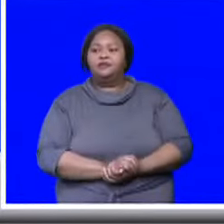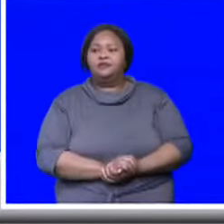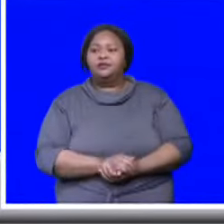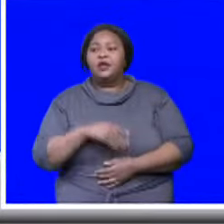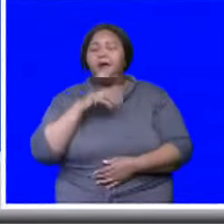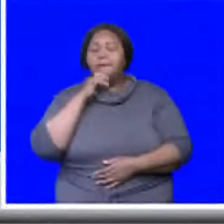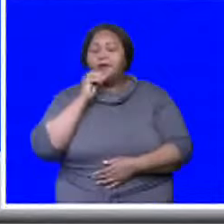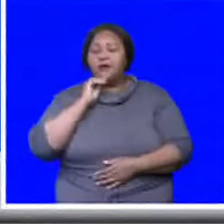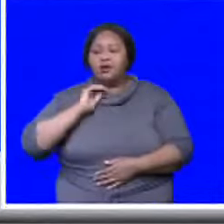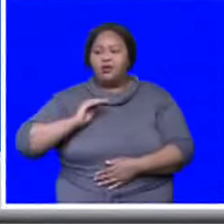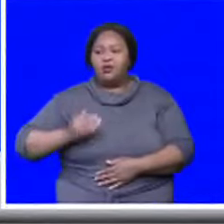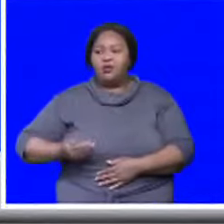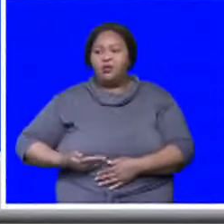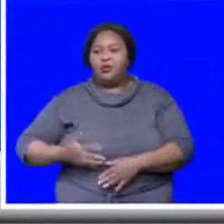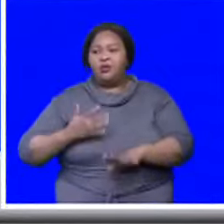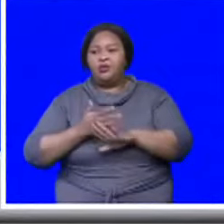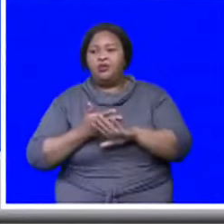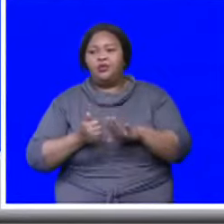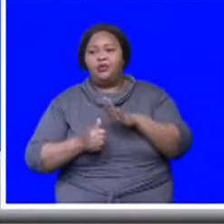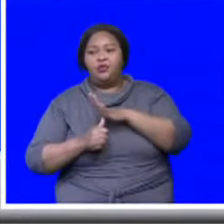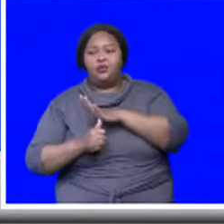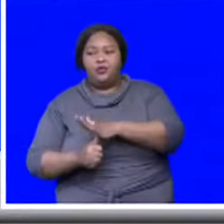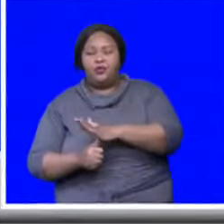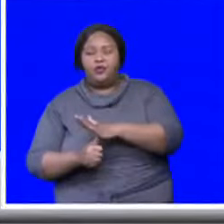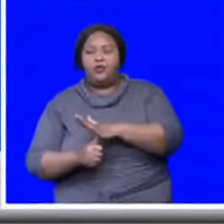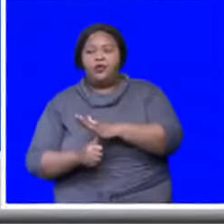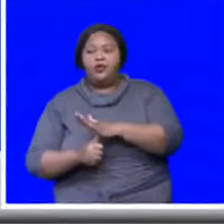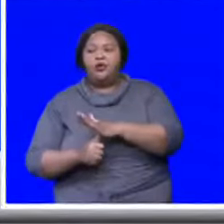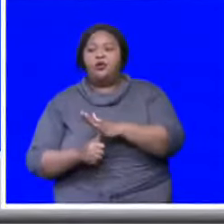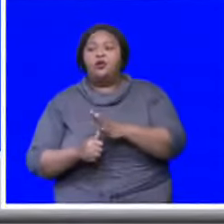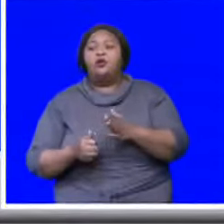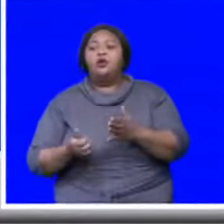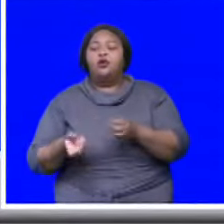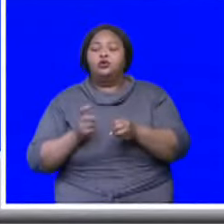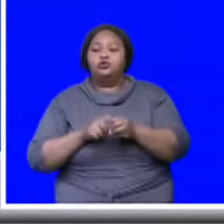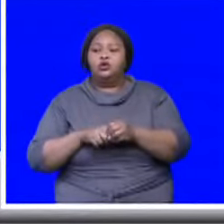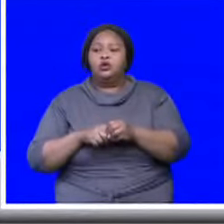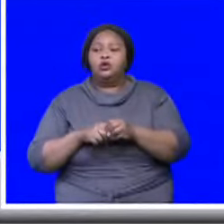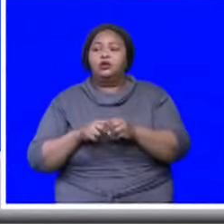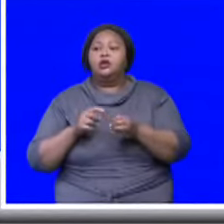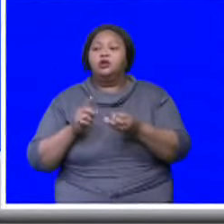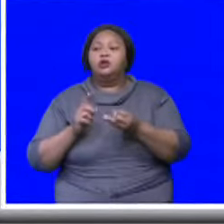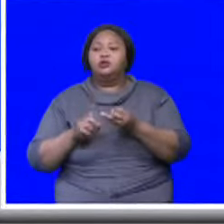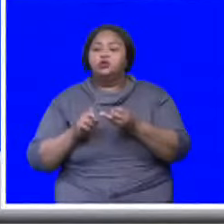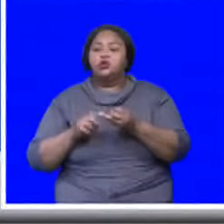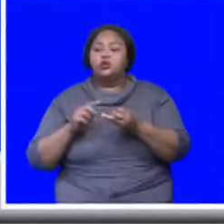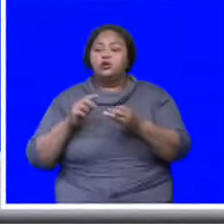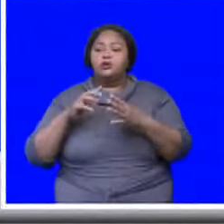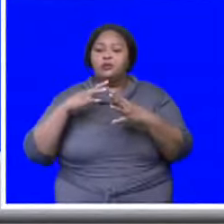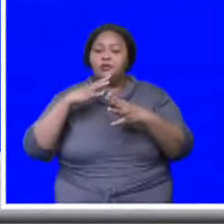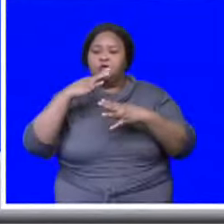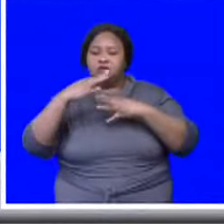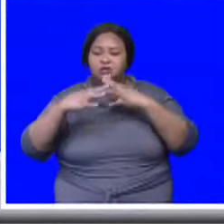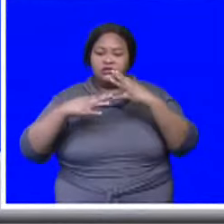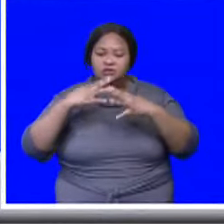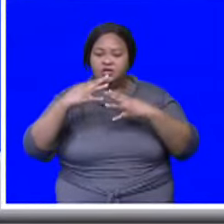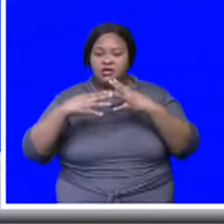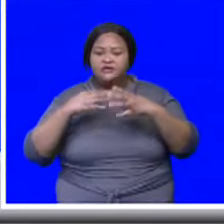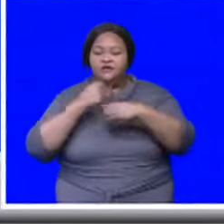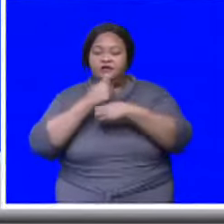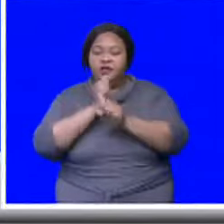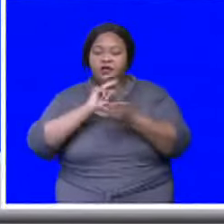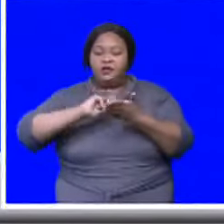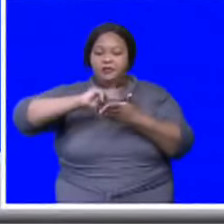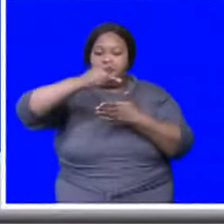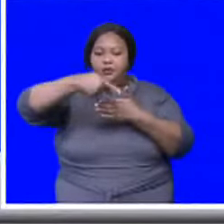run throughout our COP program, including Science and Innovation Day. And I've always said that it is vital that we follow